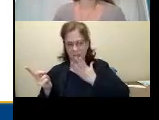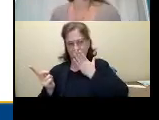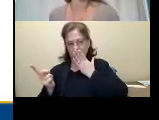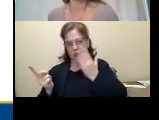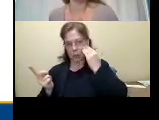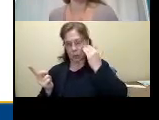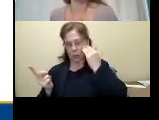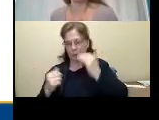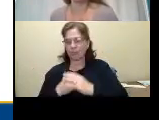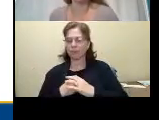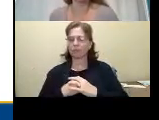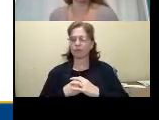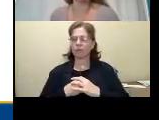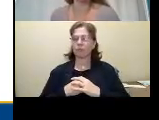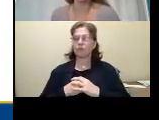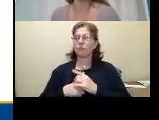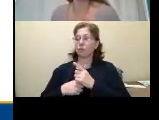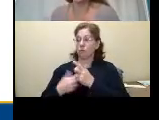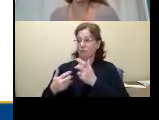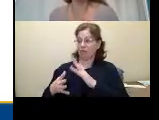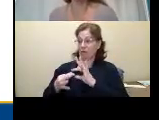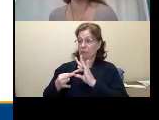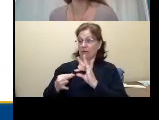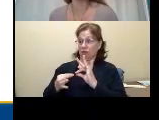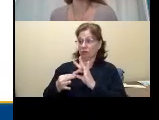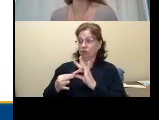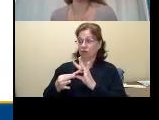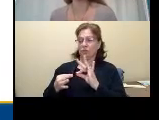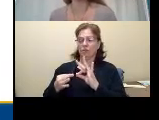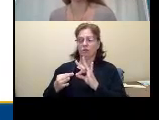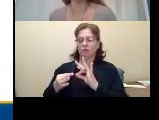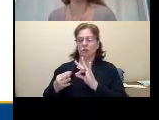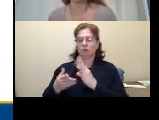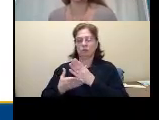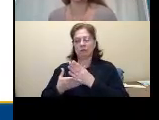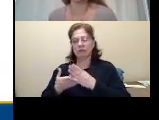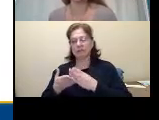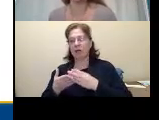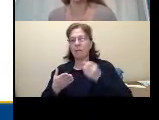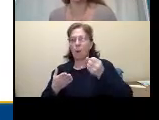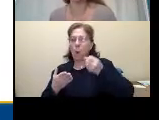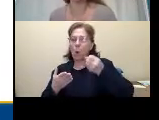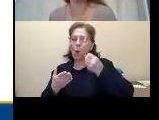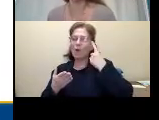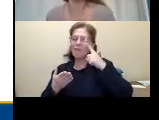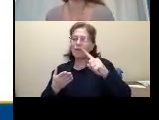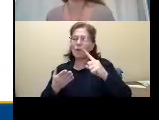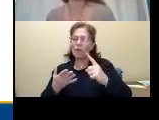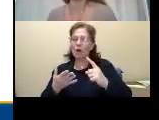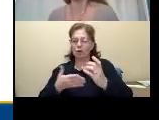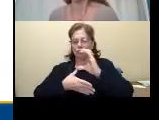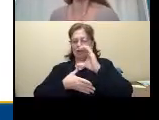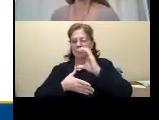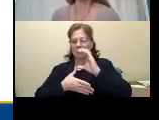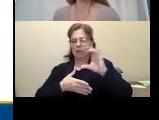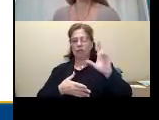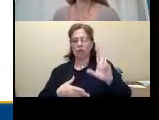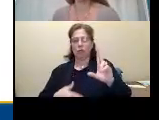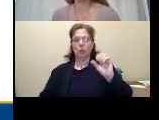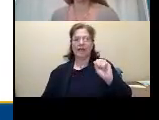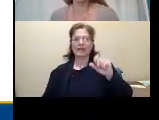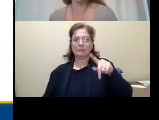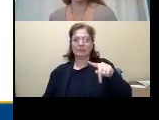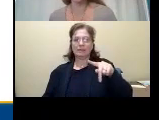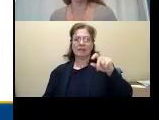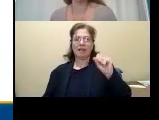So you had mentioned that there are a couple of holdouts basically for the new eligibility criteria for the USPSTF. So with